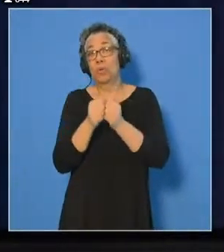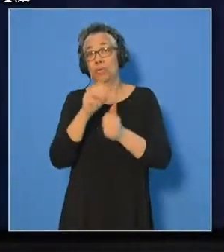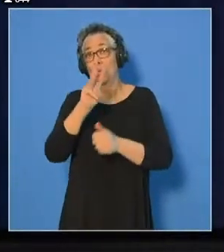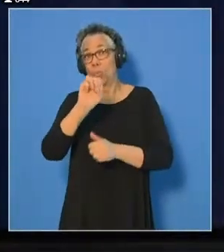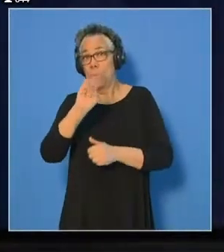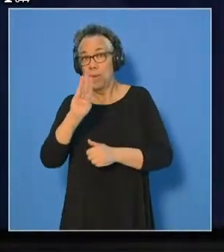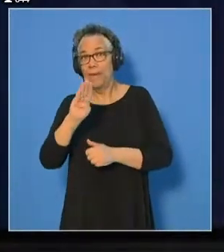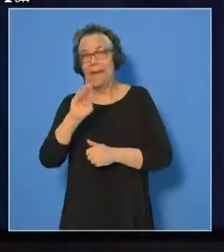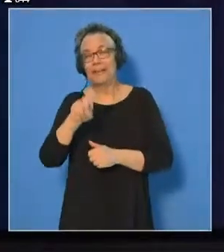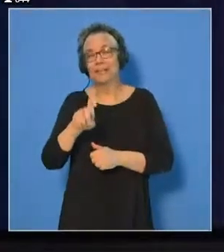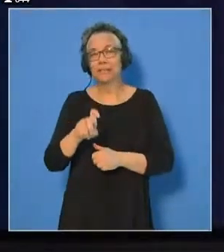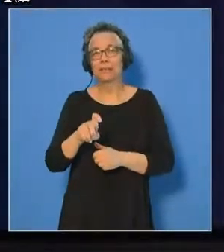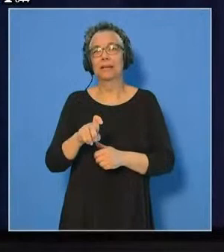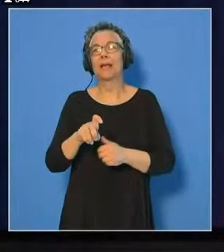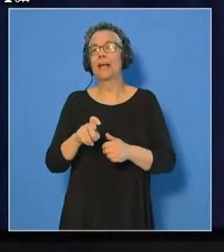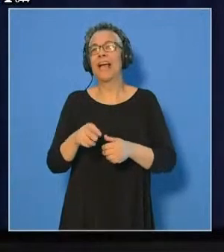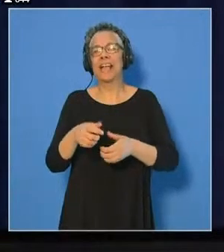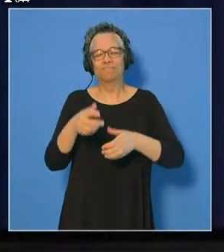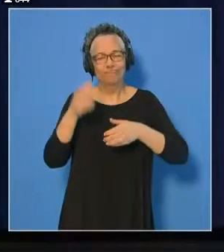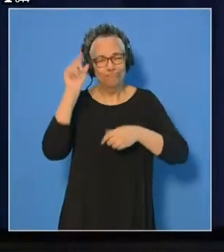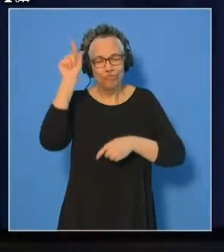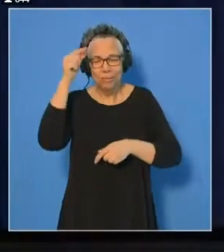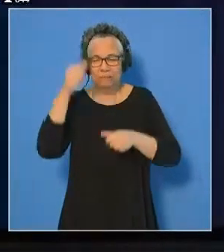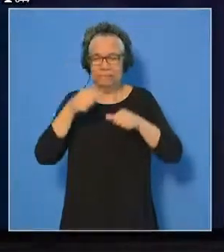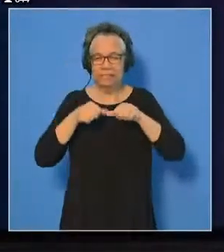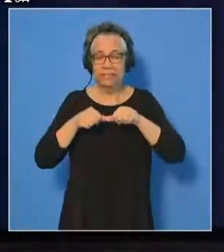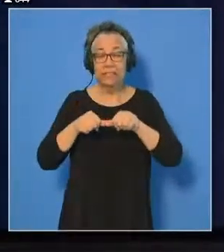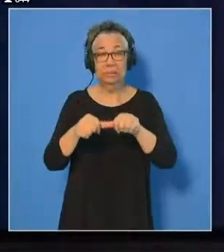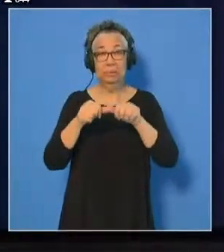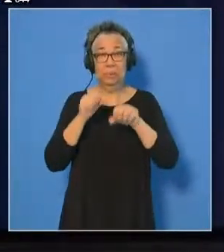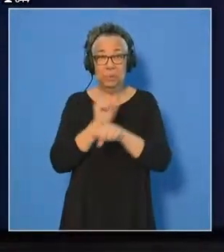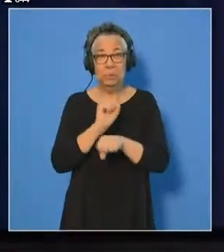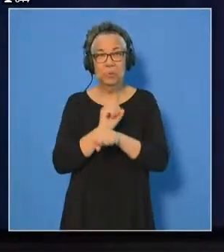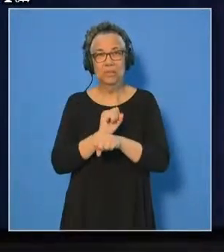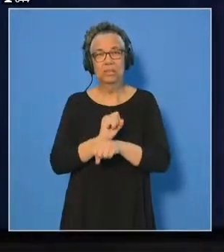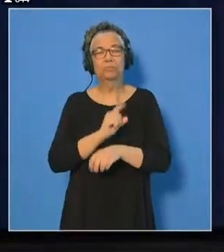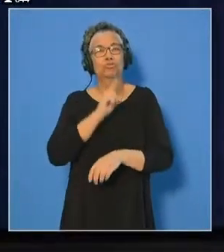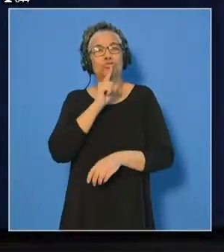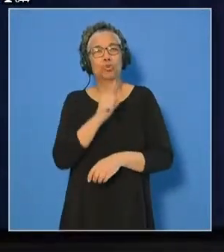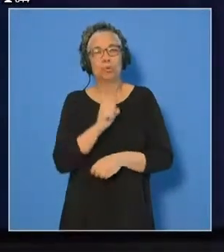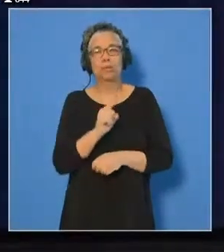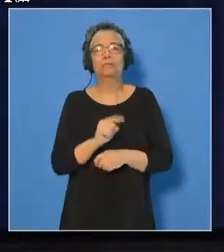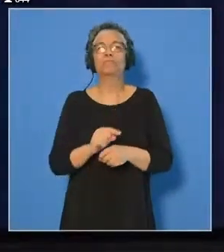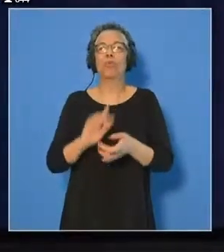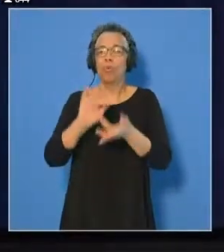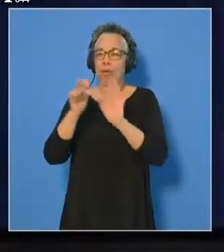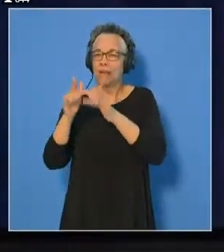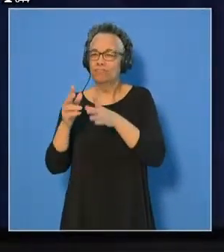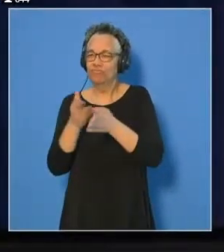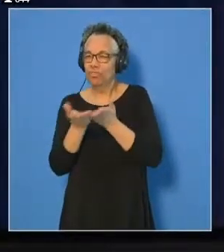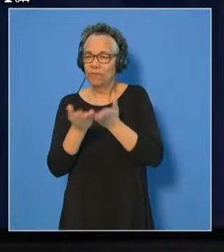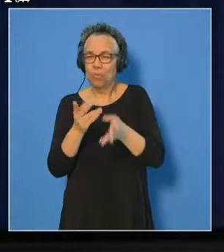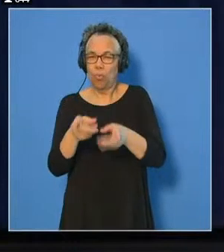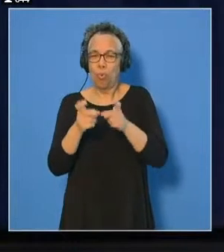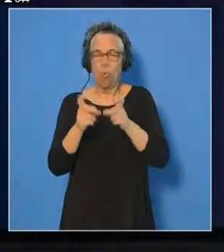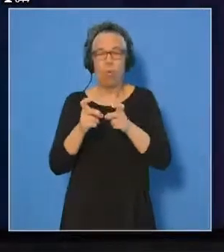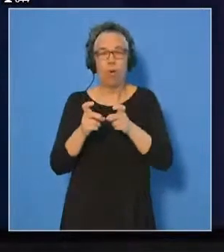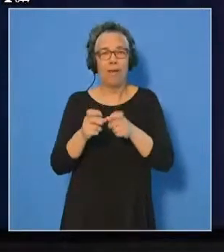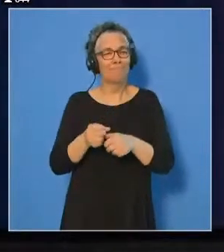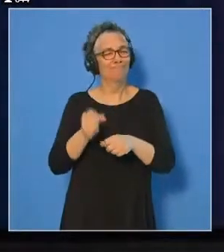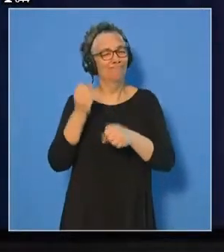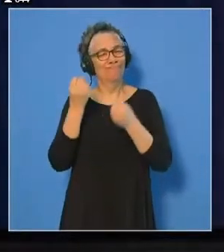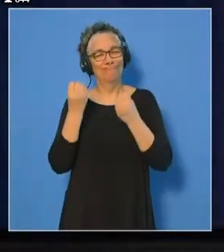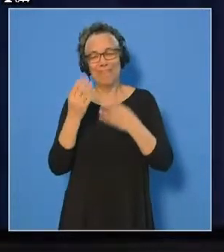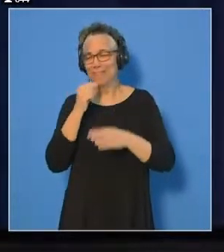and making sure that the government functions continue to run and making sure that we ramp up online services, there are a lot of hardworking men and women